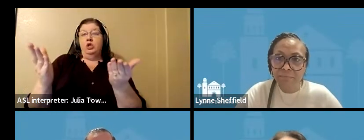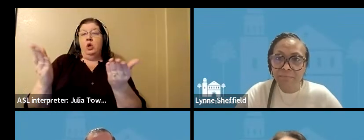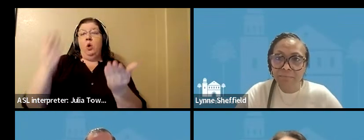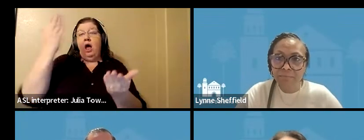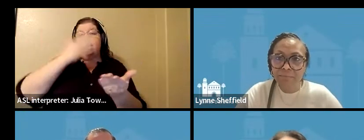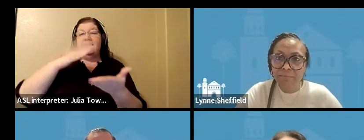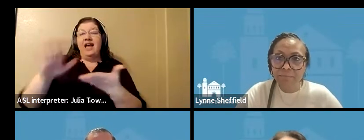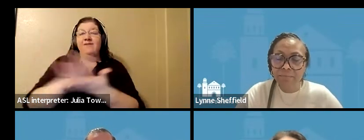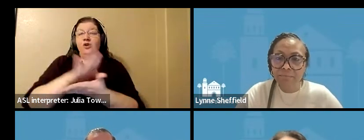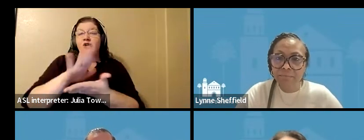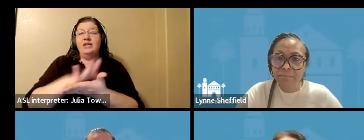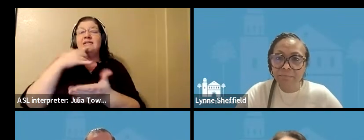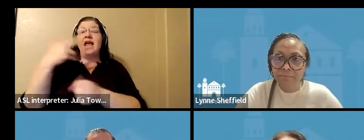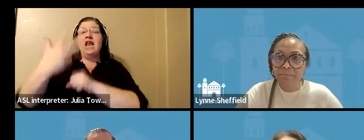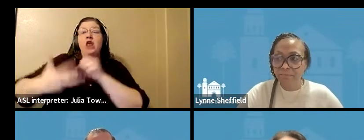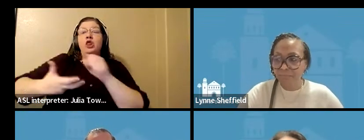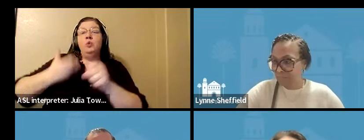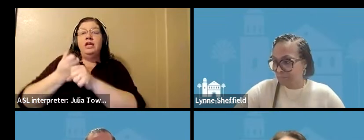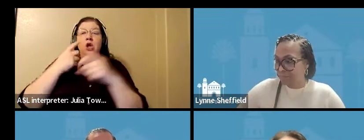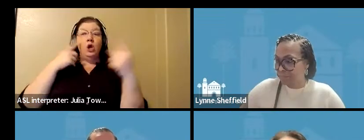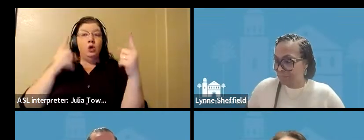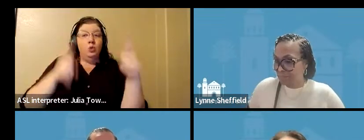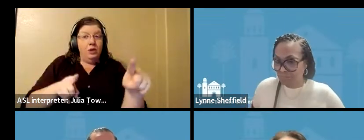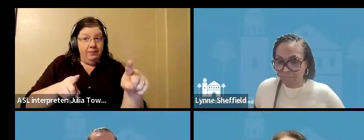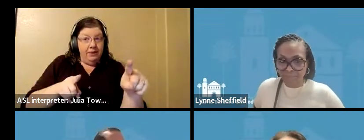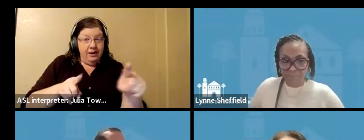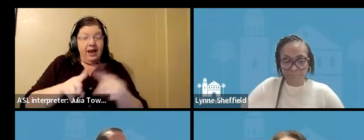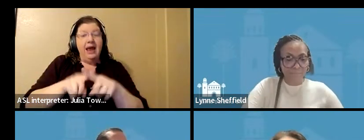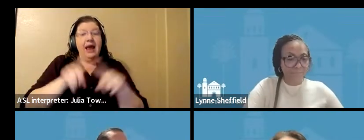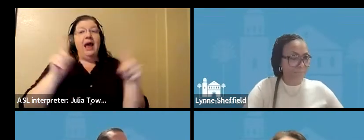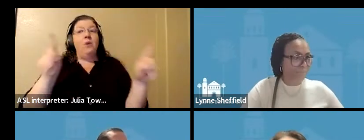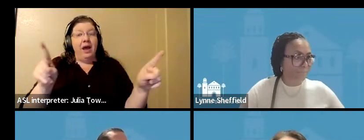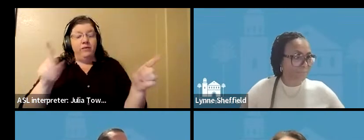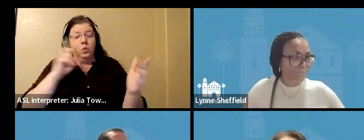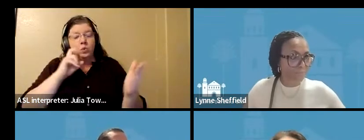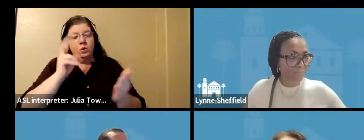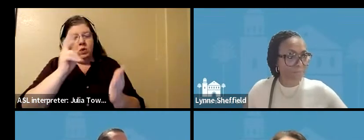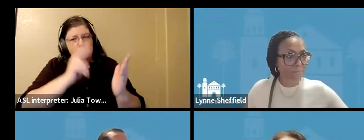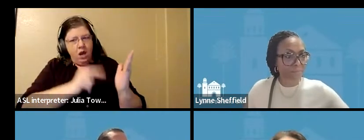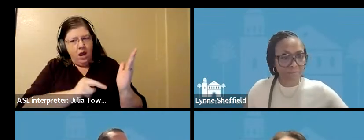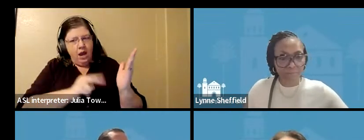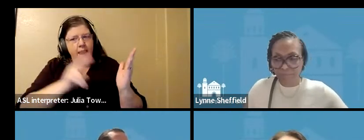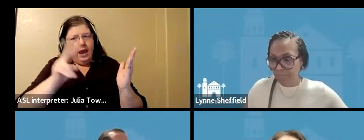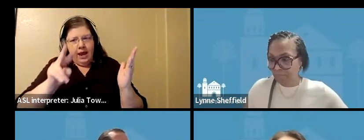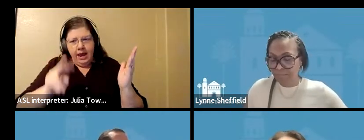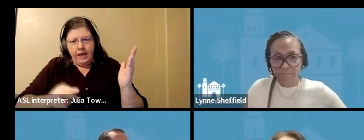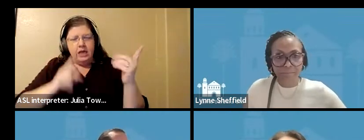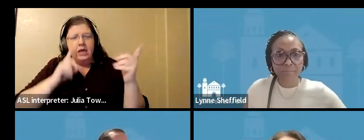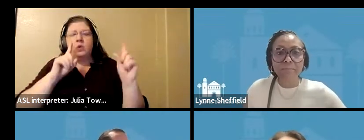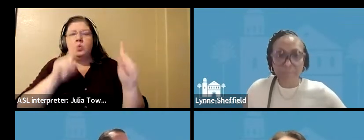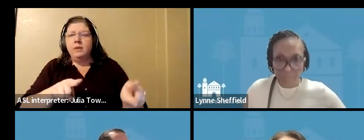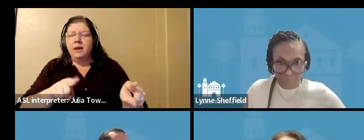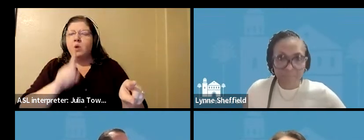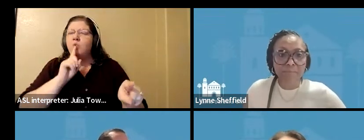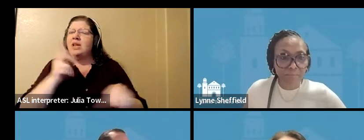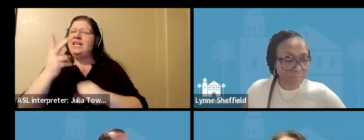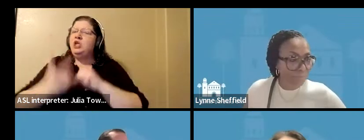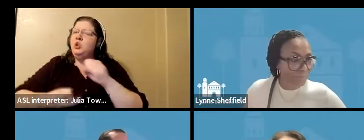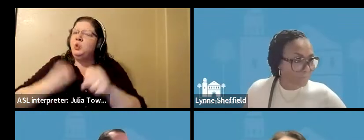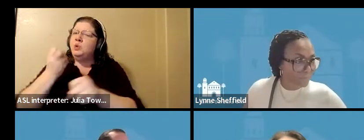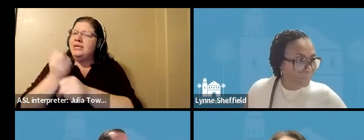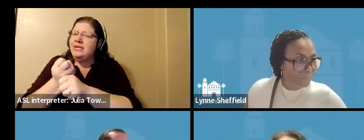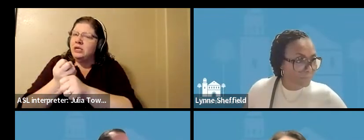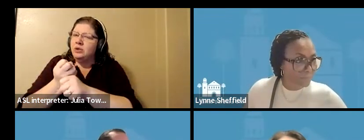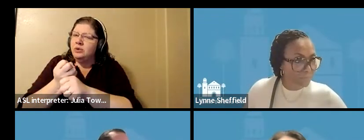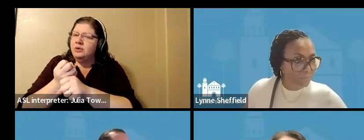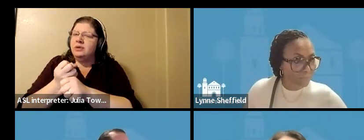was a 3-year agreement. However, as we read the agreement, it's really 2 years. So it was